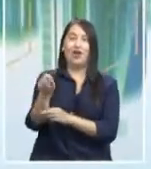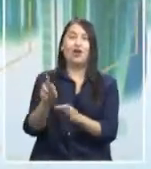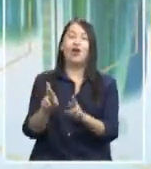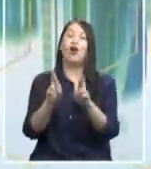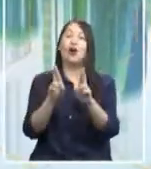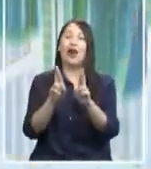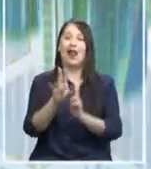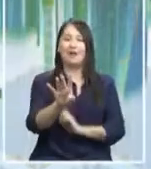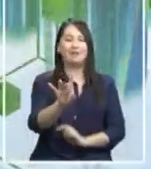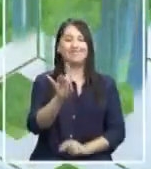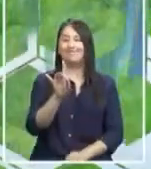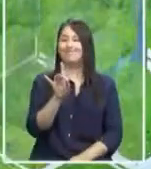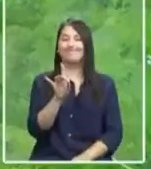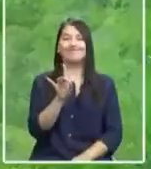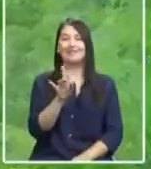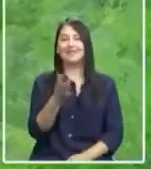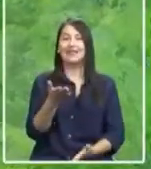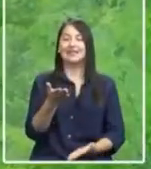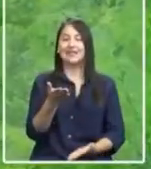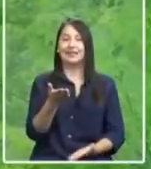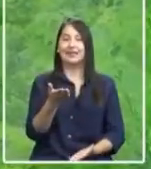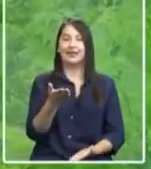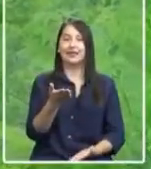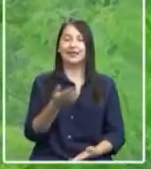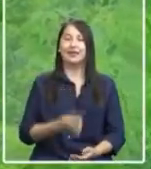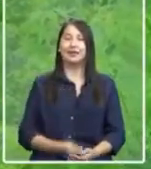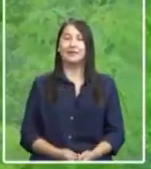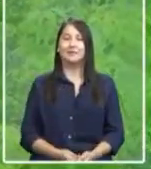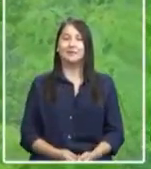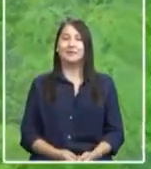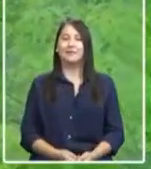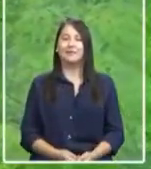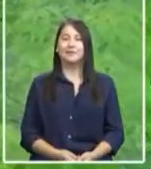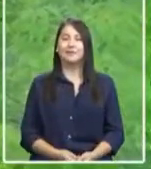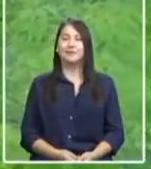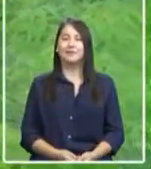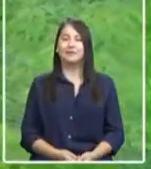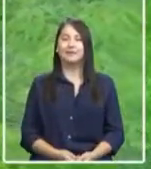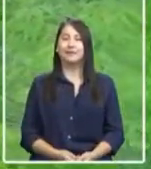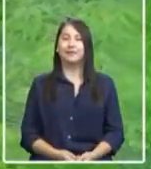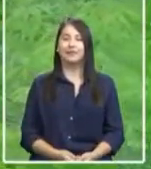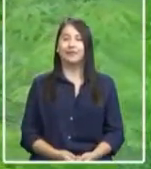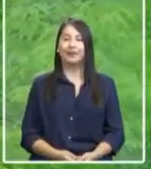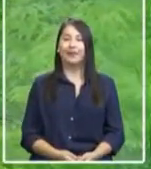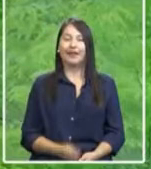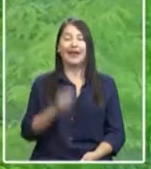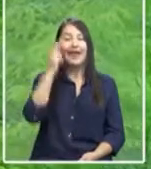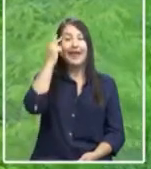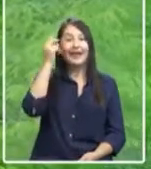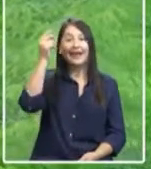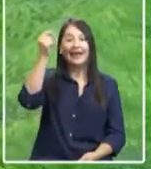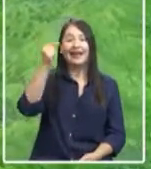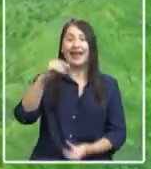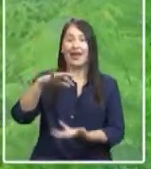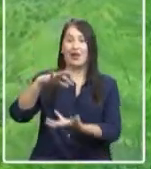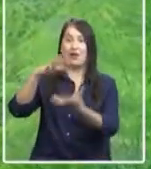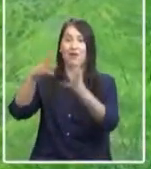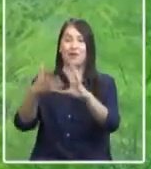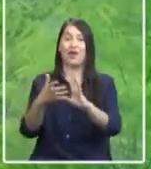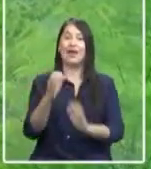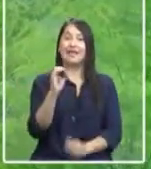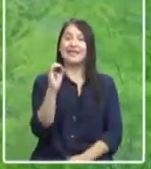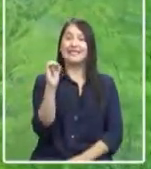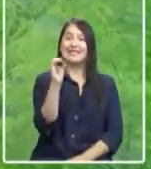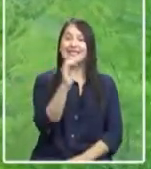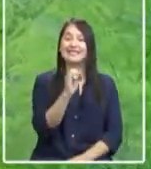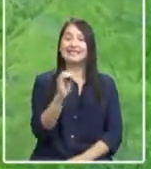we create the 3-0 world. Zero net carbon emission, zero wealth concentration. That's a second zero. Zero wealth